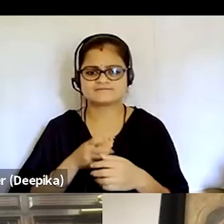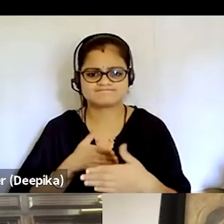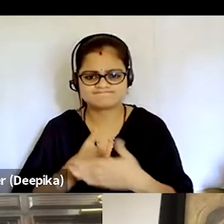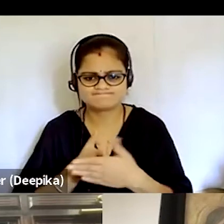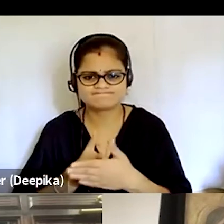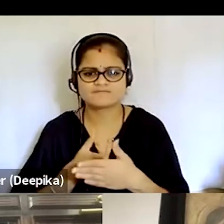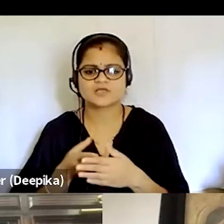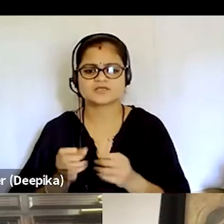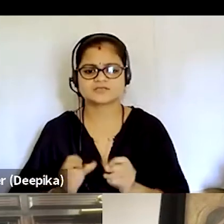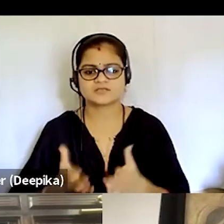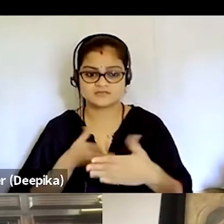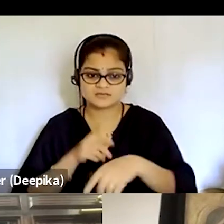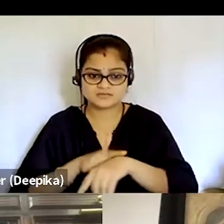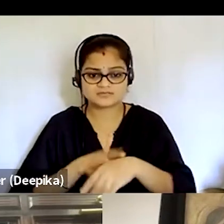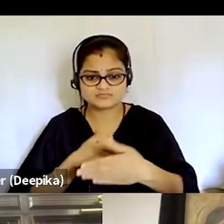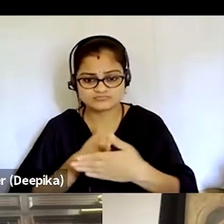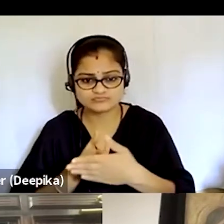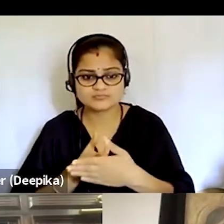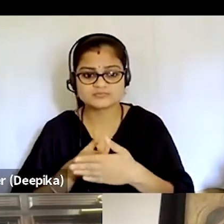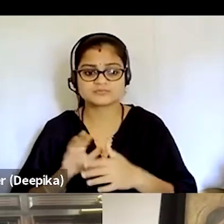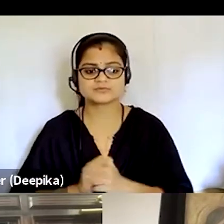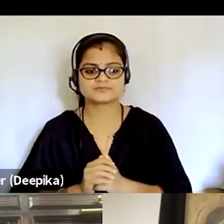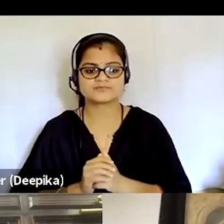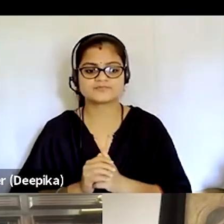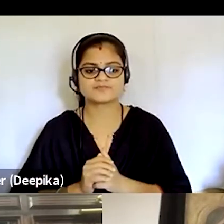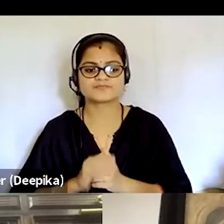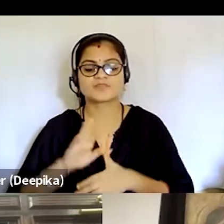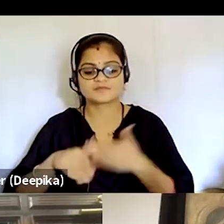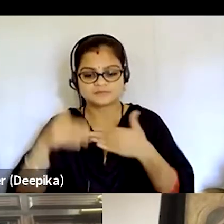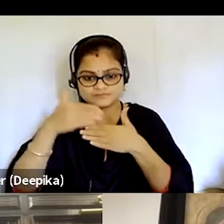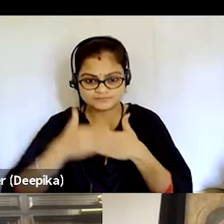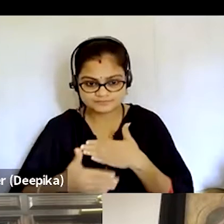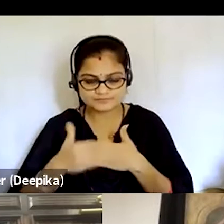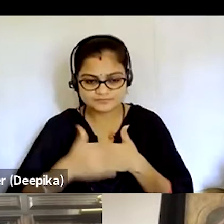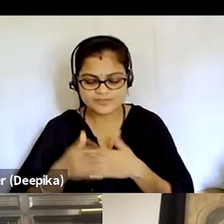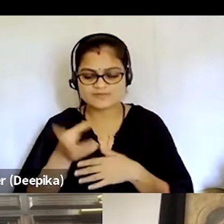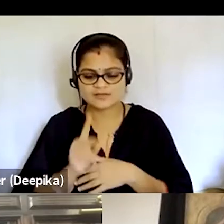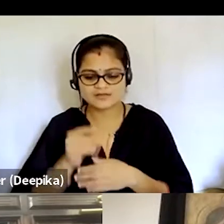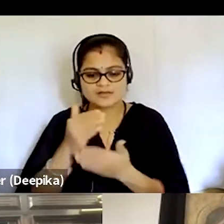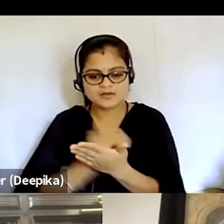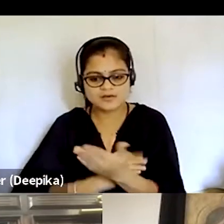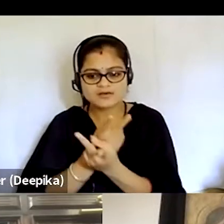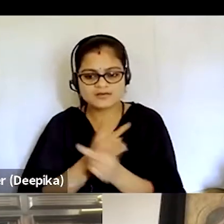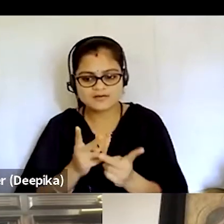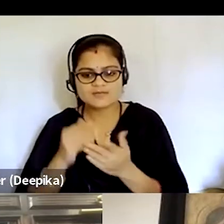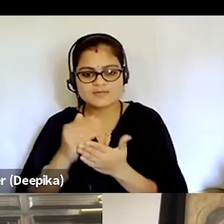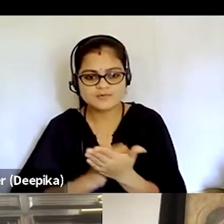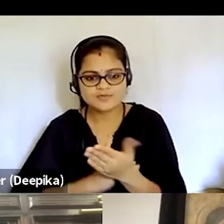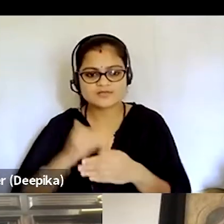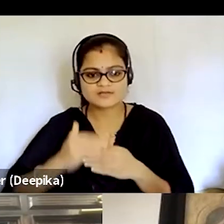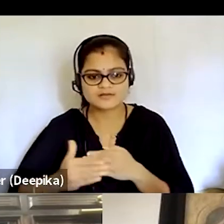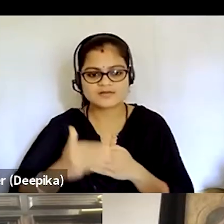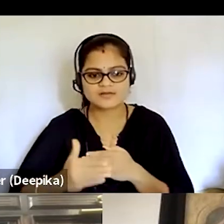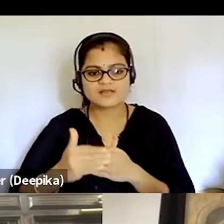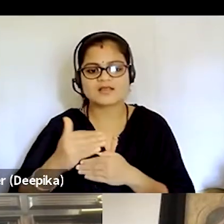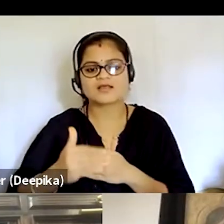beginning, uh, but as you go by and you do one after the other, automatically each one talks to